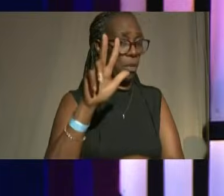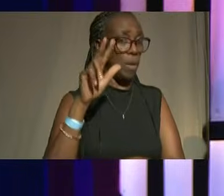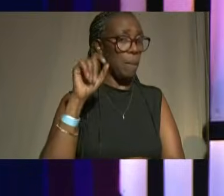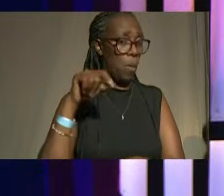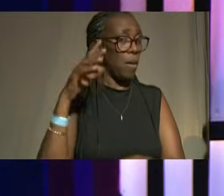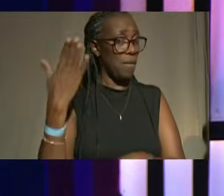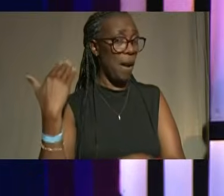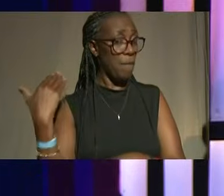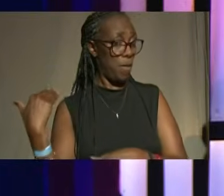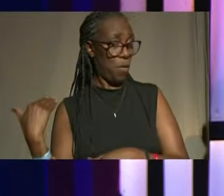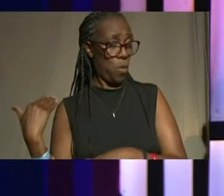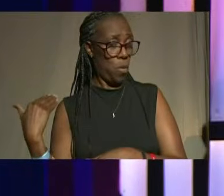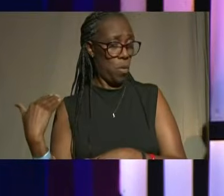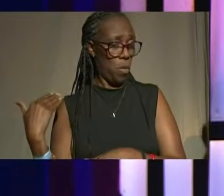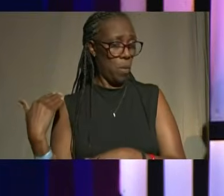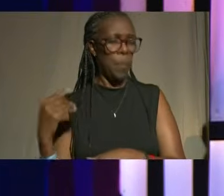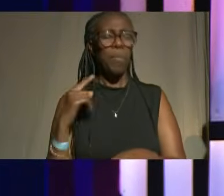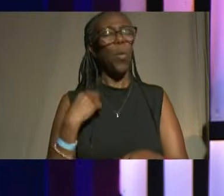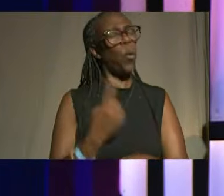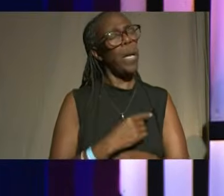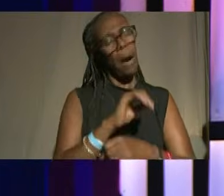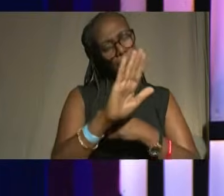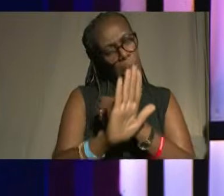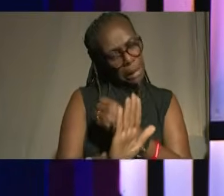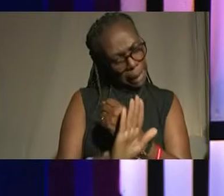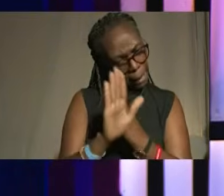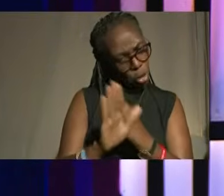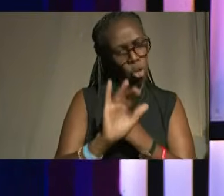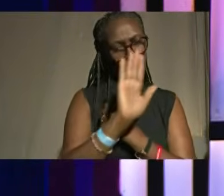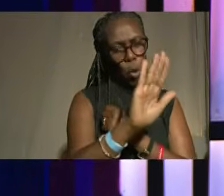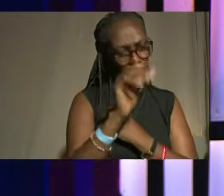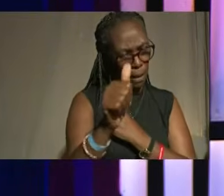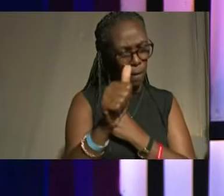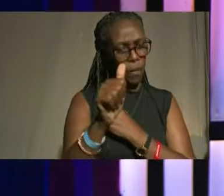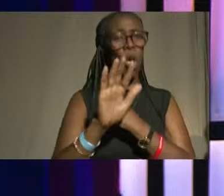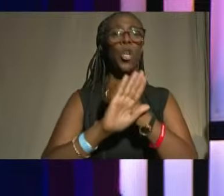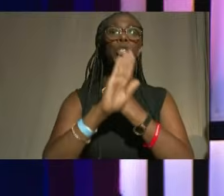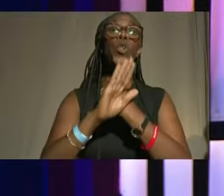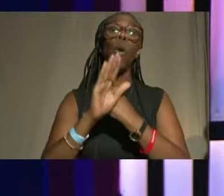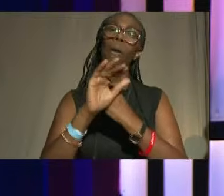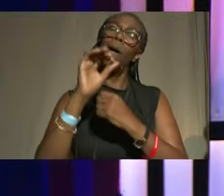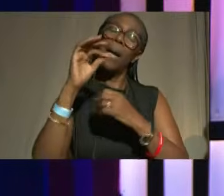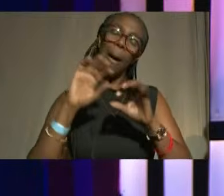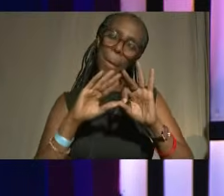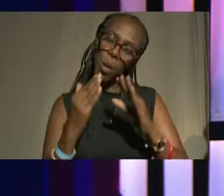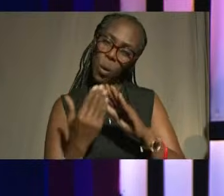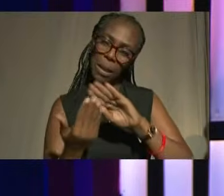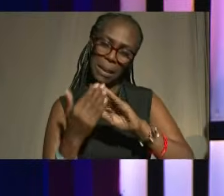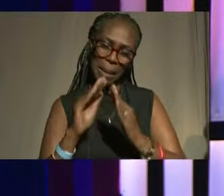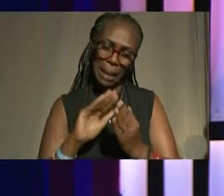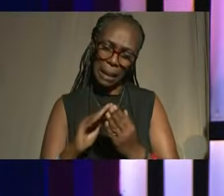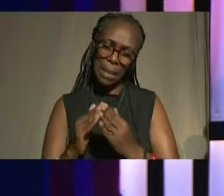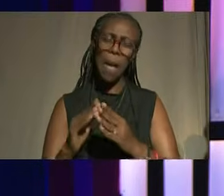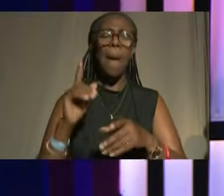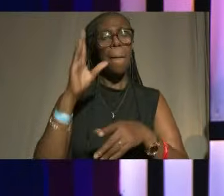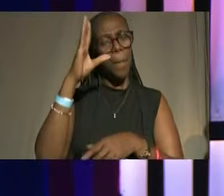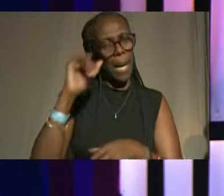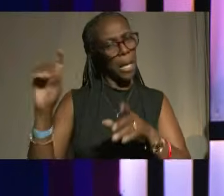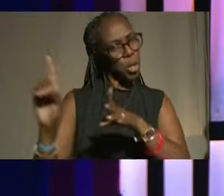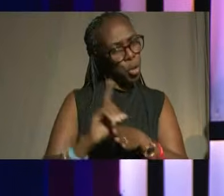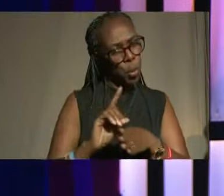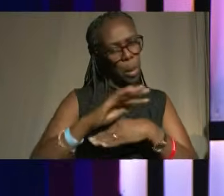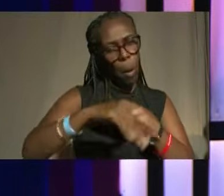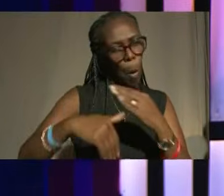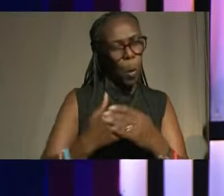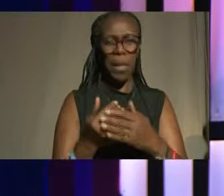protecting yourselves, your families, your communities by doing what is necessary. That is all that matters.